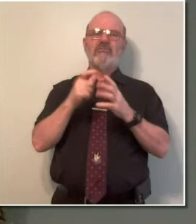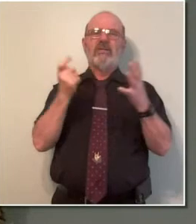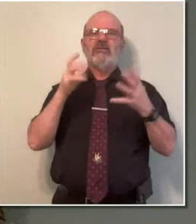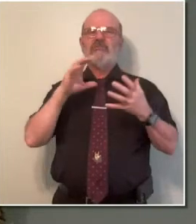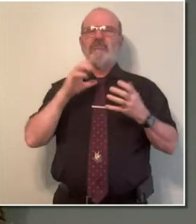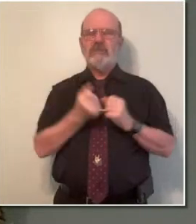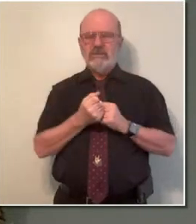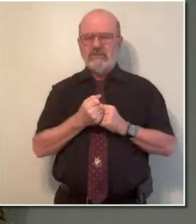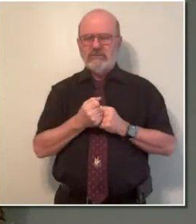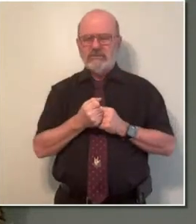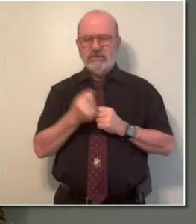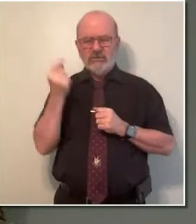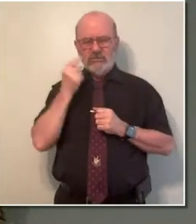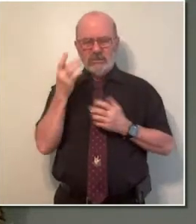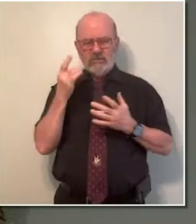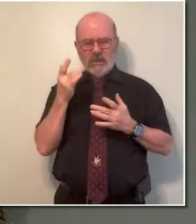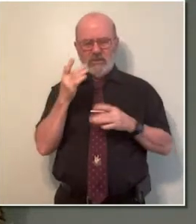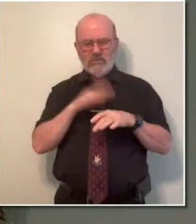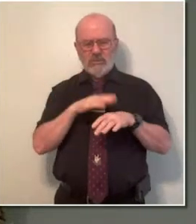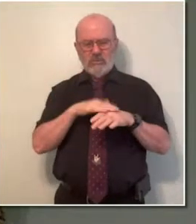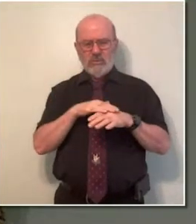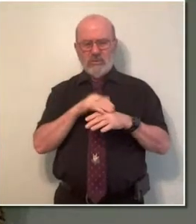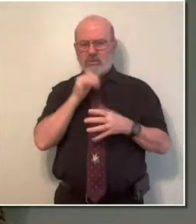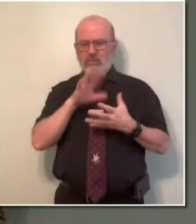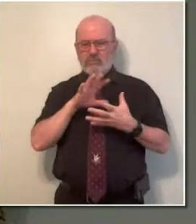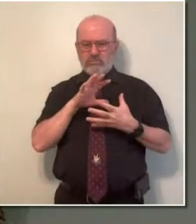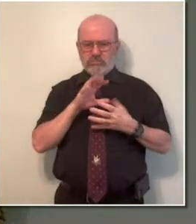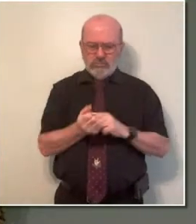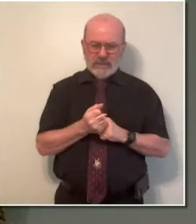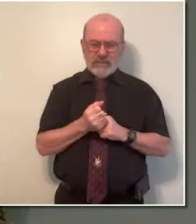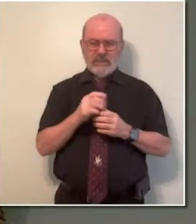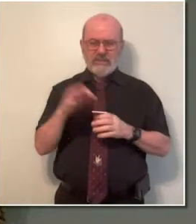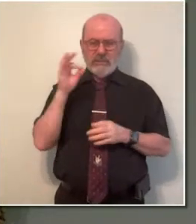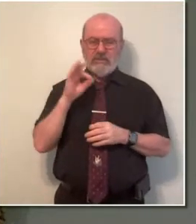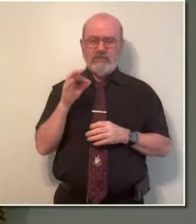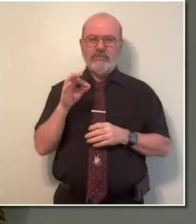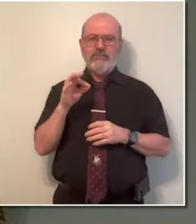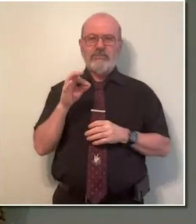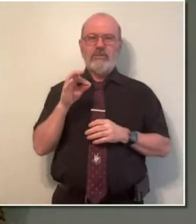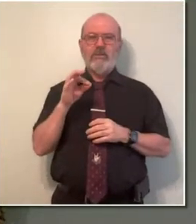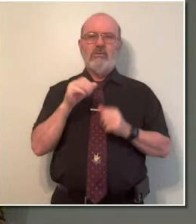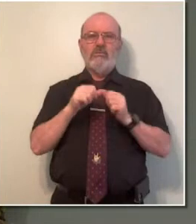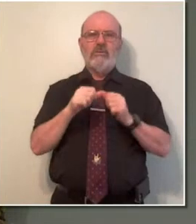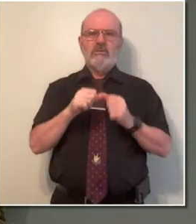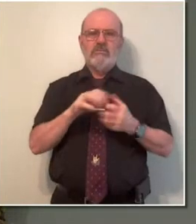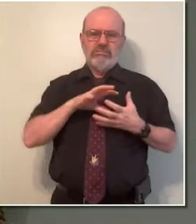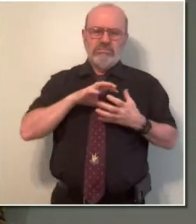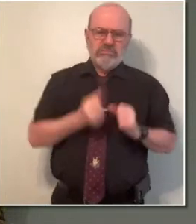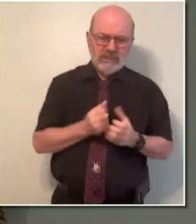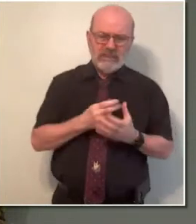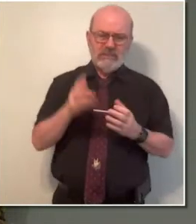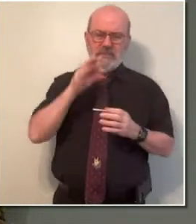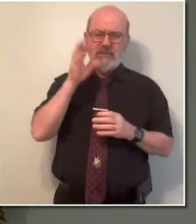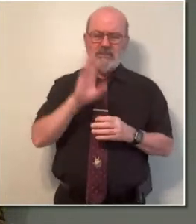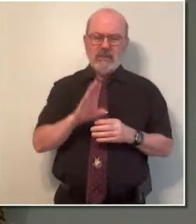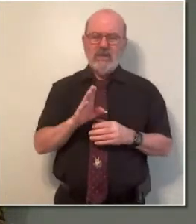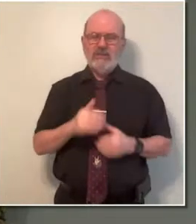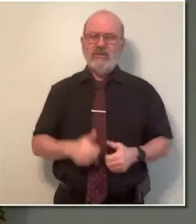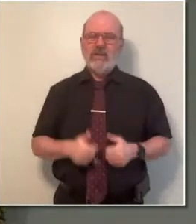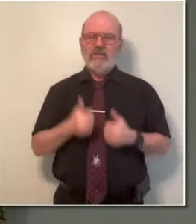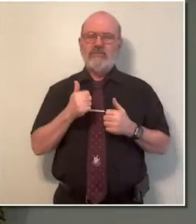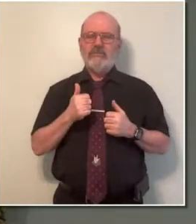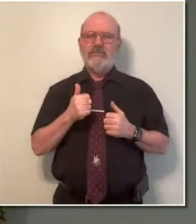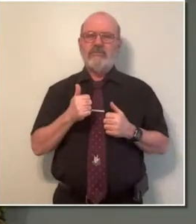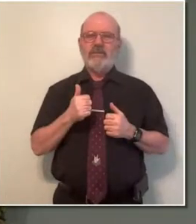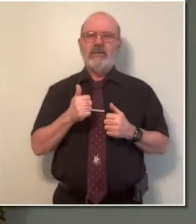there's a reason we're warned to quench not the Spirit. You know, if you are constantly quenching the Spirit of God in your life, it's